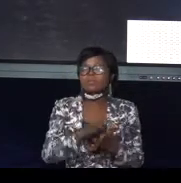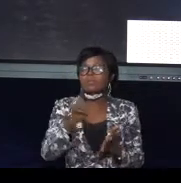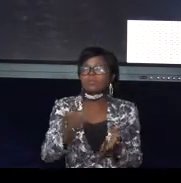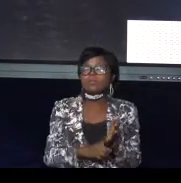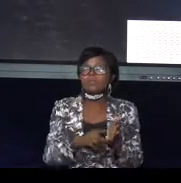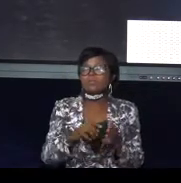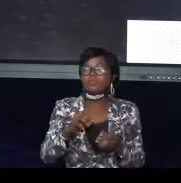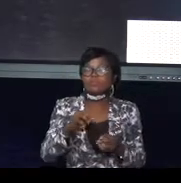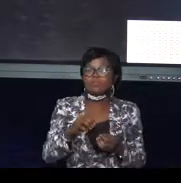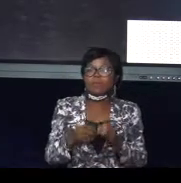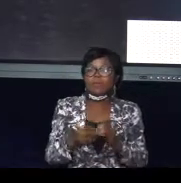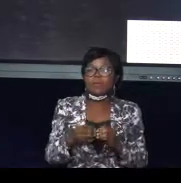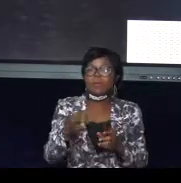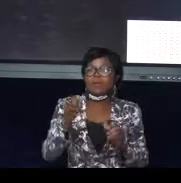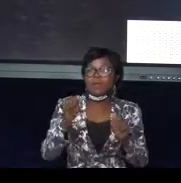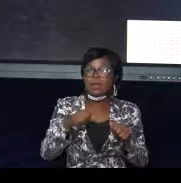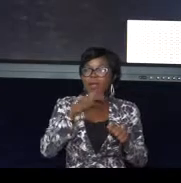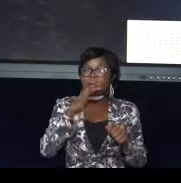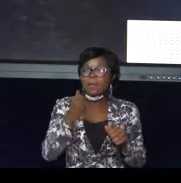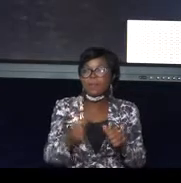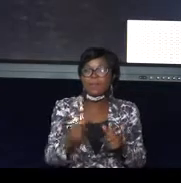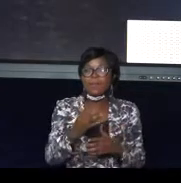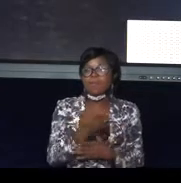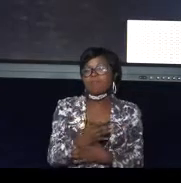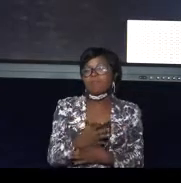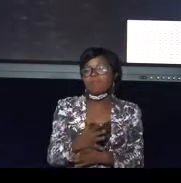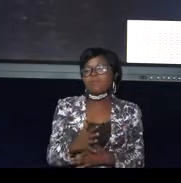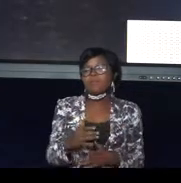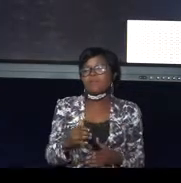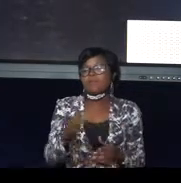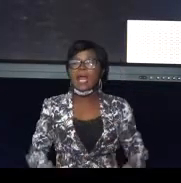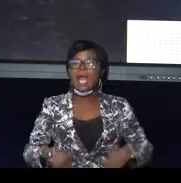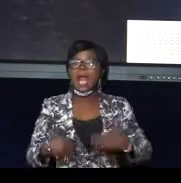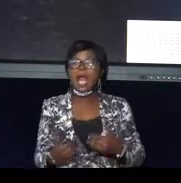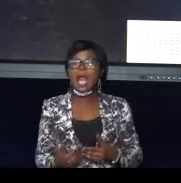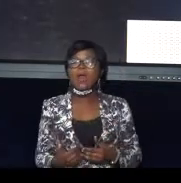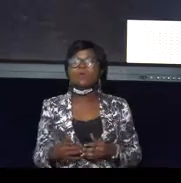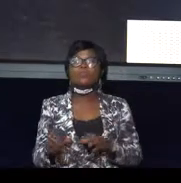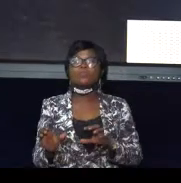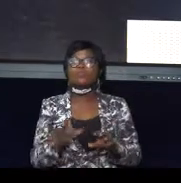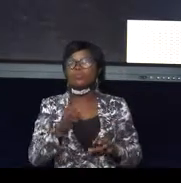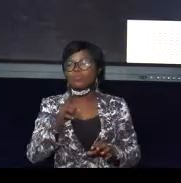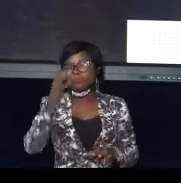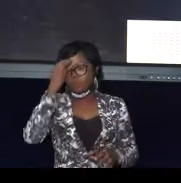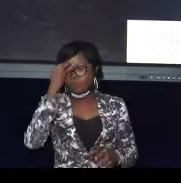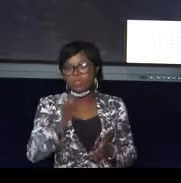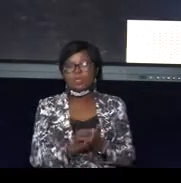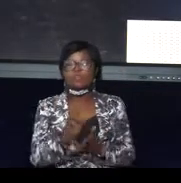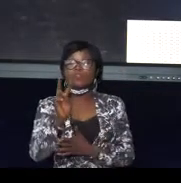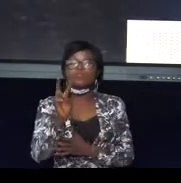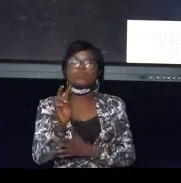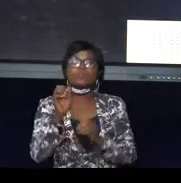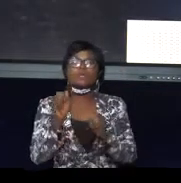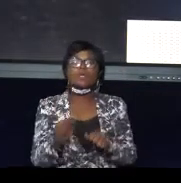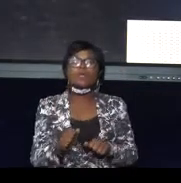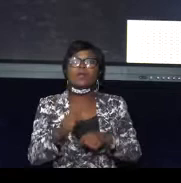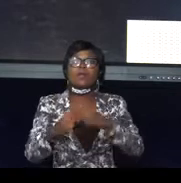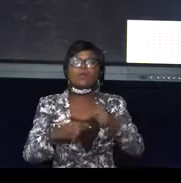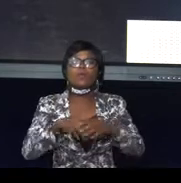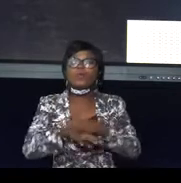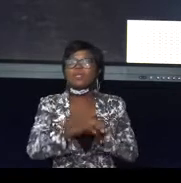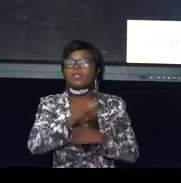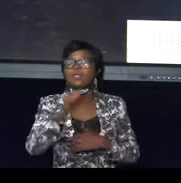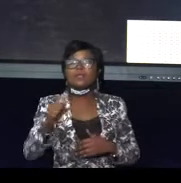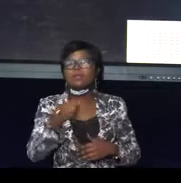even dividing yet? Well, we'll look at the divisibility rule for 2. So how do we know that 2 can go in a